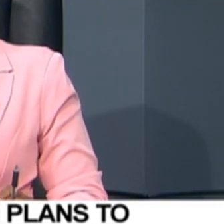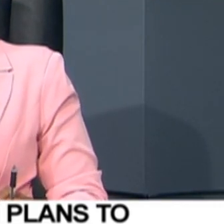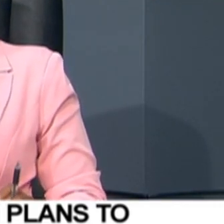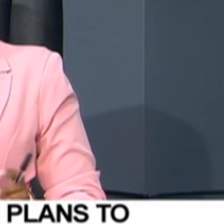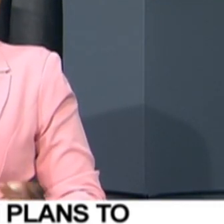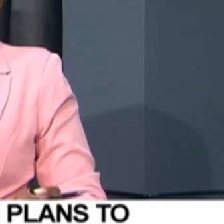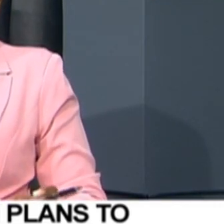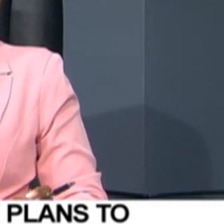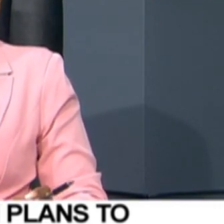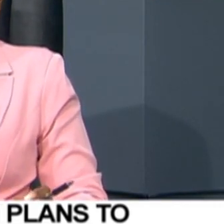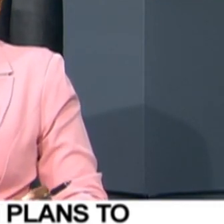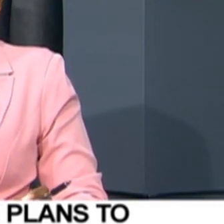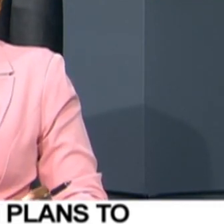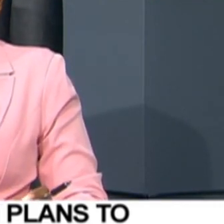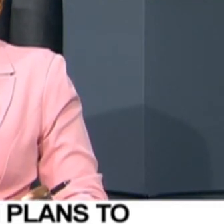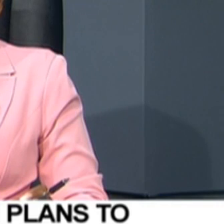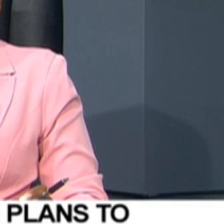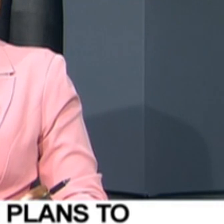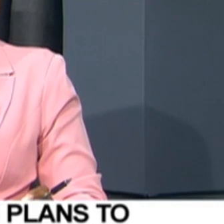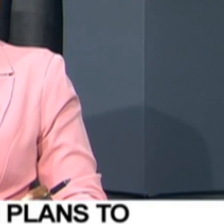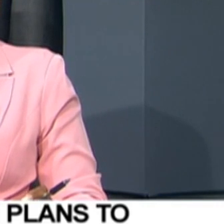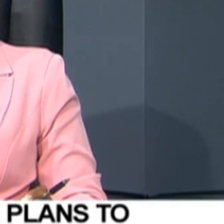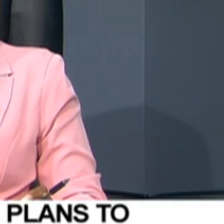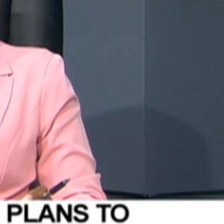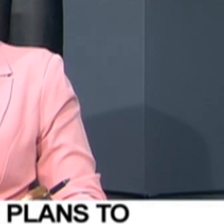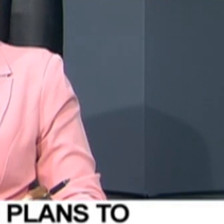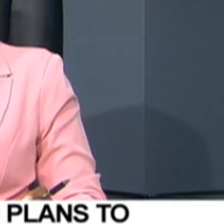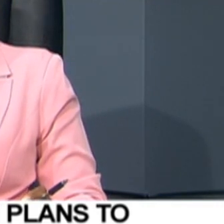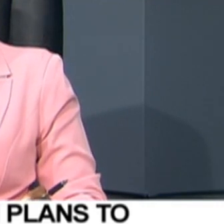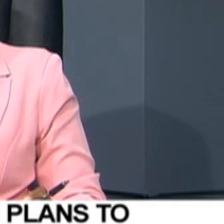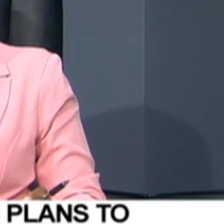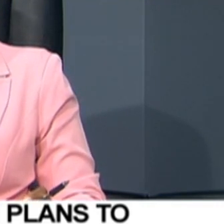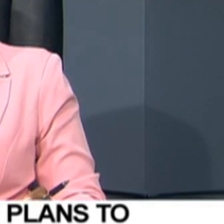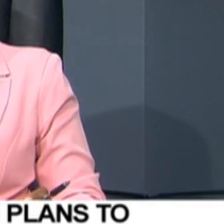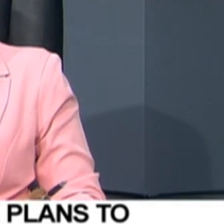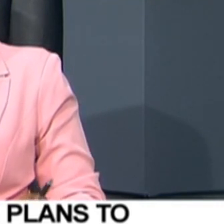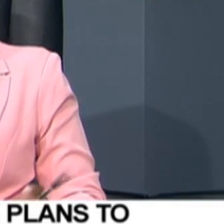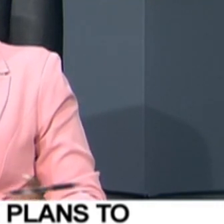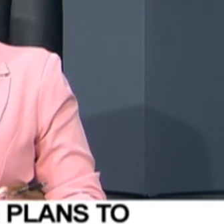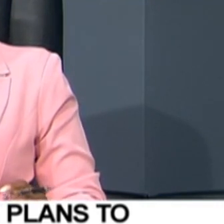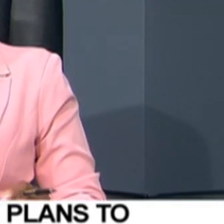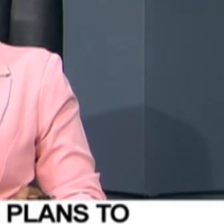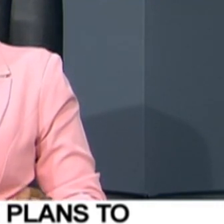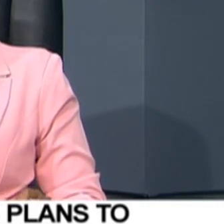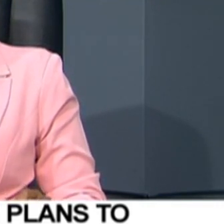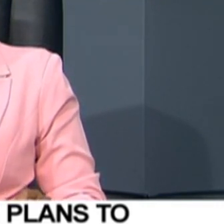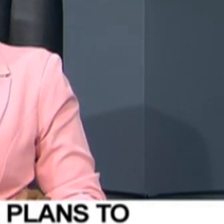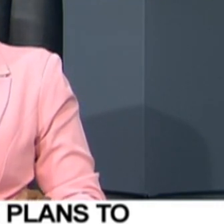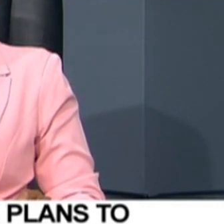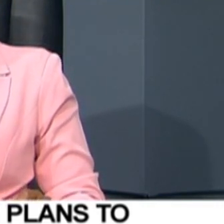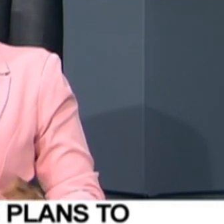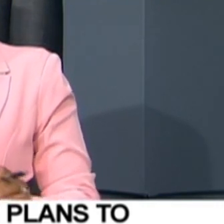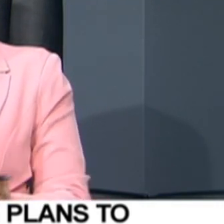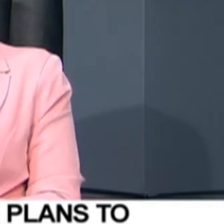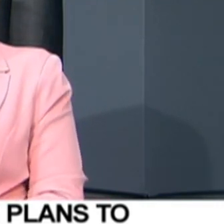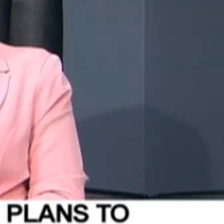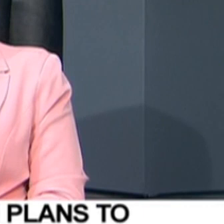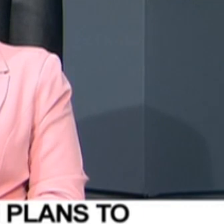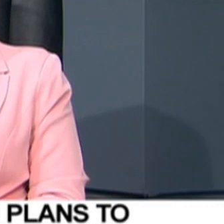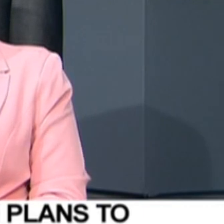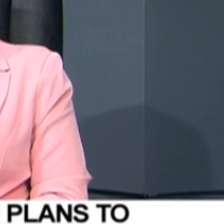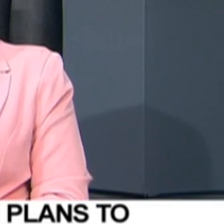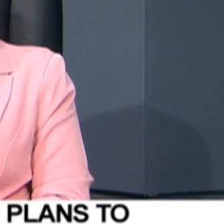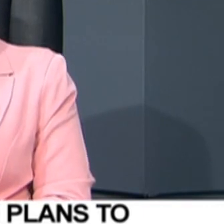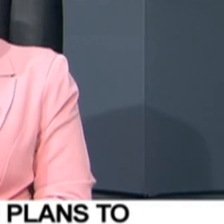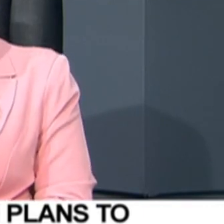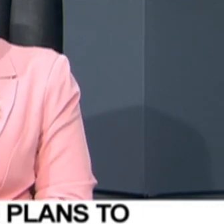announced a number of changes once again. So let's just see if we can just quickly recap some of the important pointers that were made by Minister Mbalula.